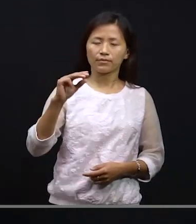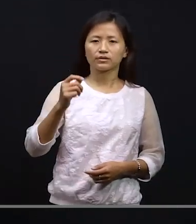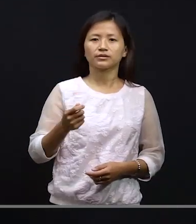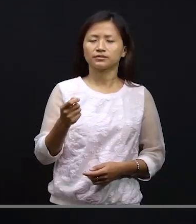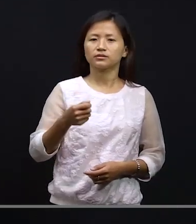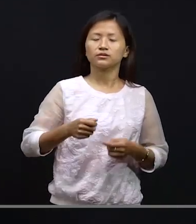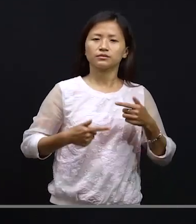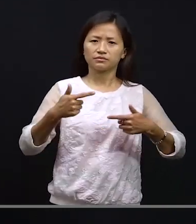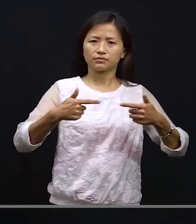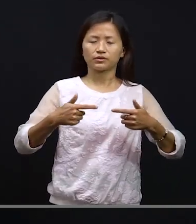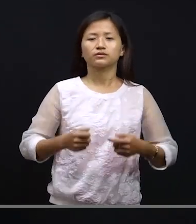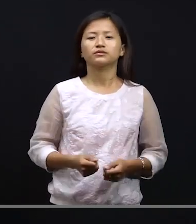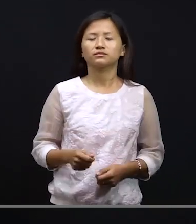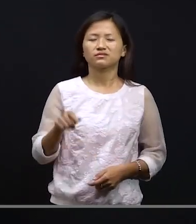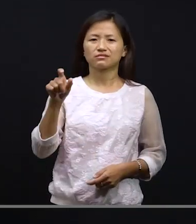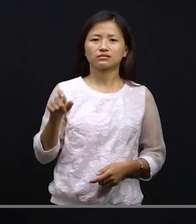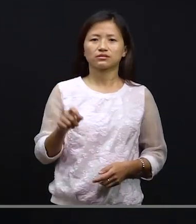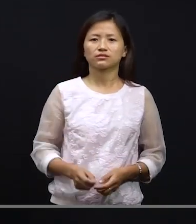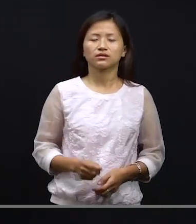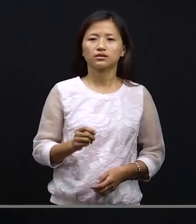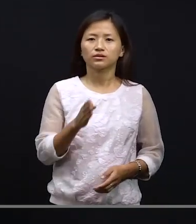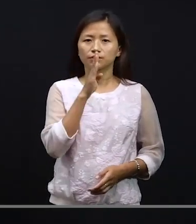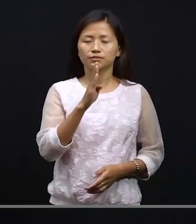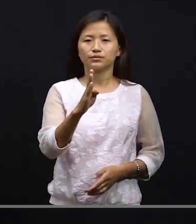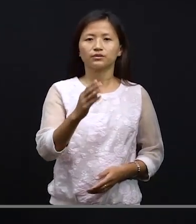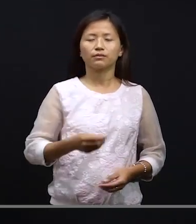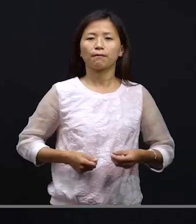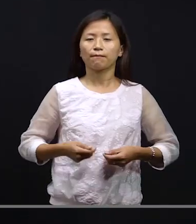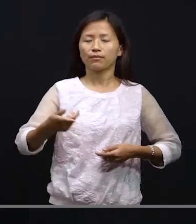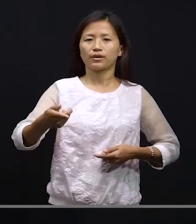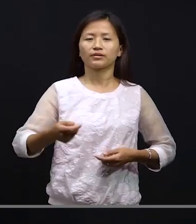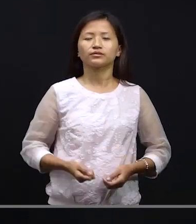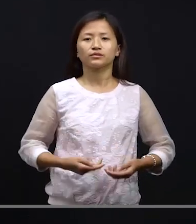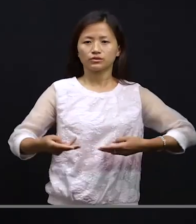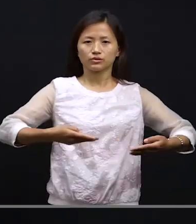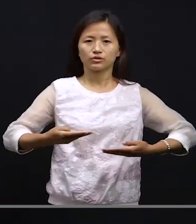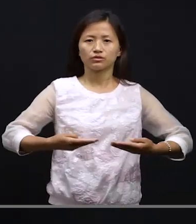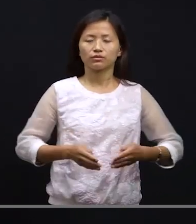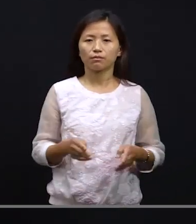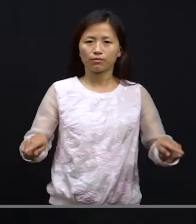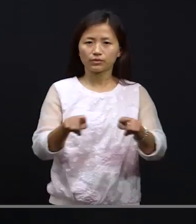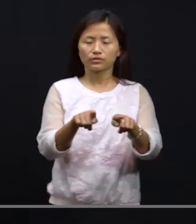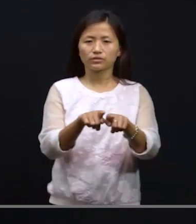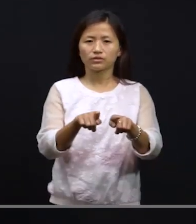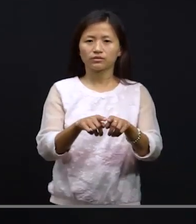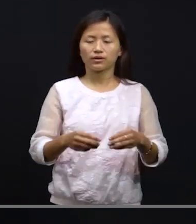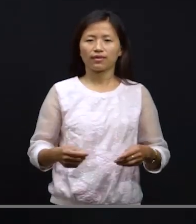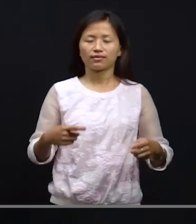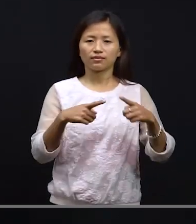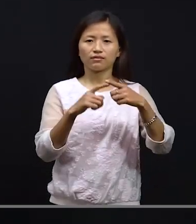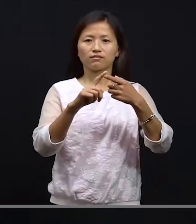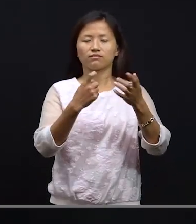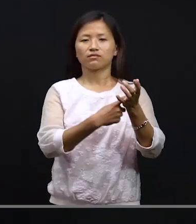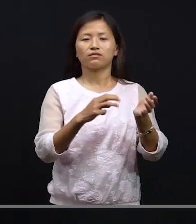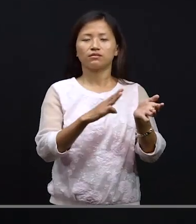the parties, it may not necessarily be something that you buy from the shop, but when both of you tries to come to a term, that